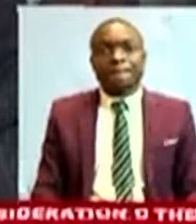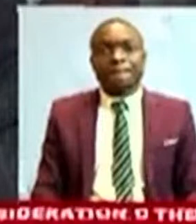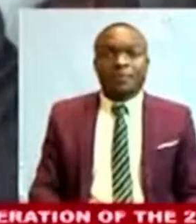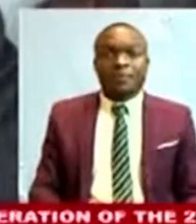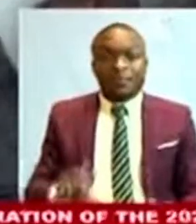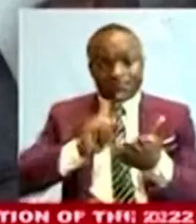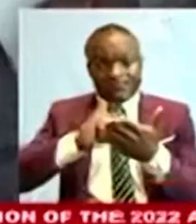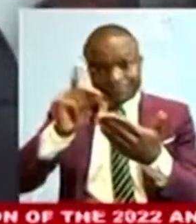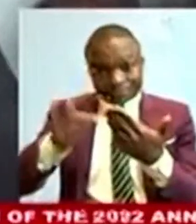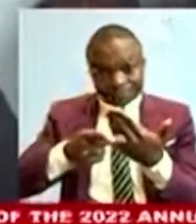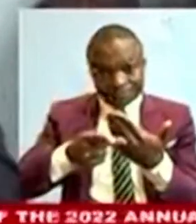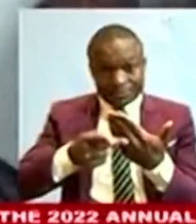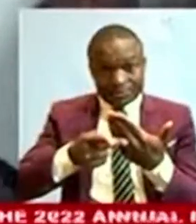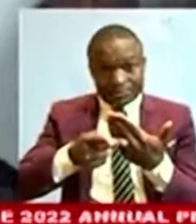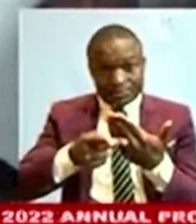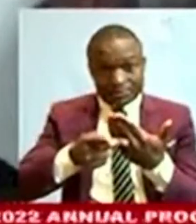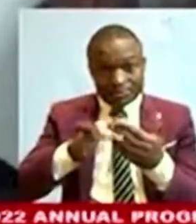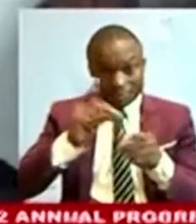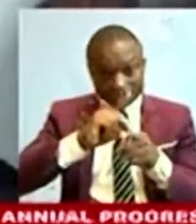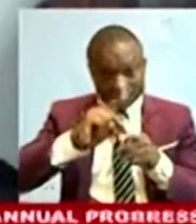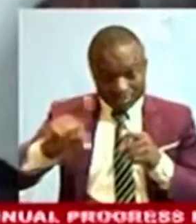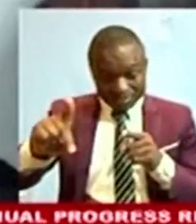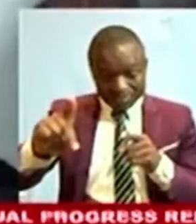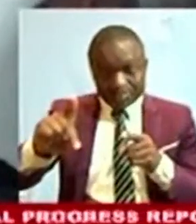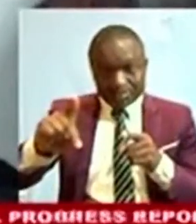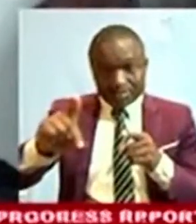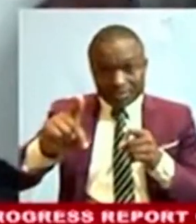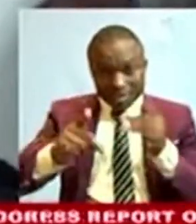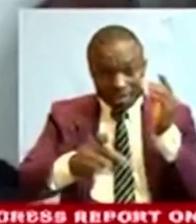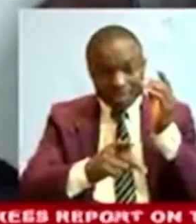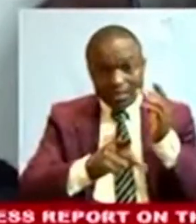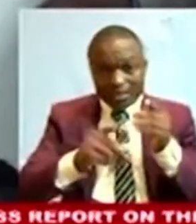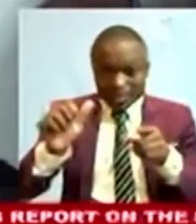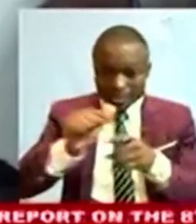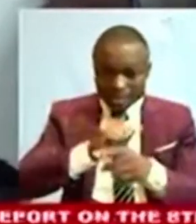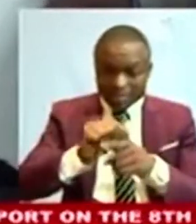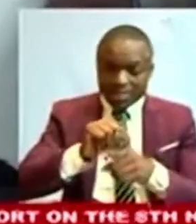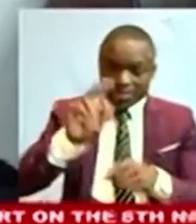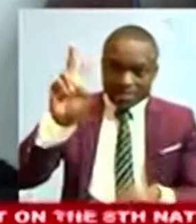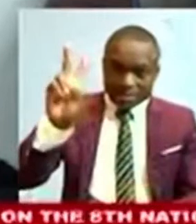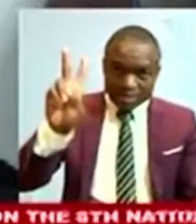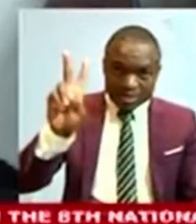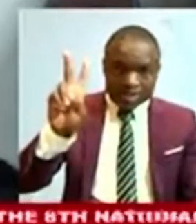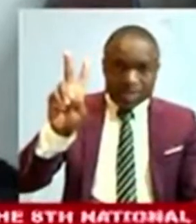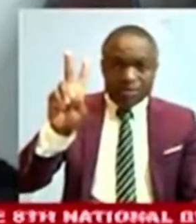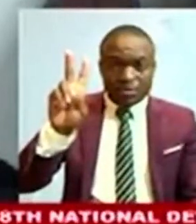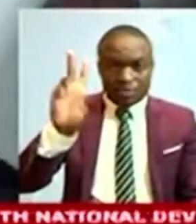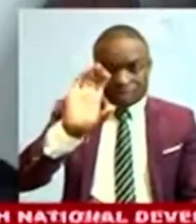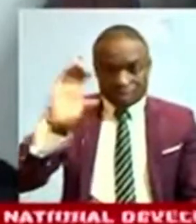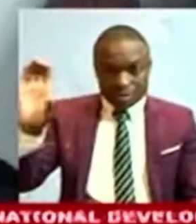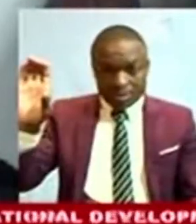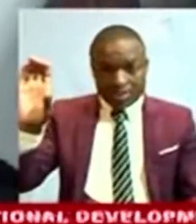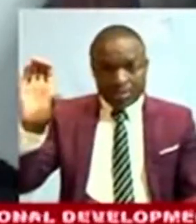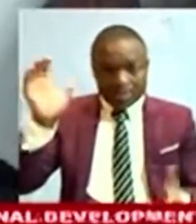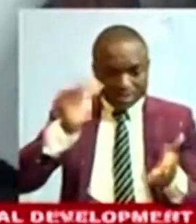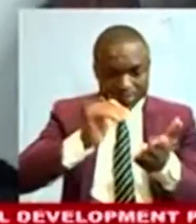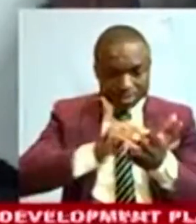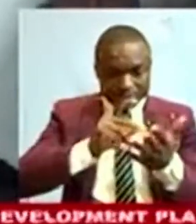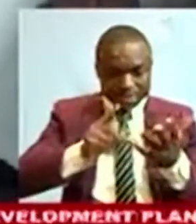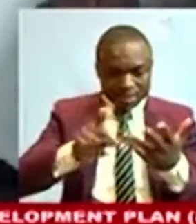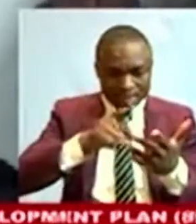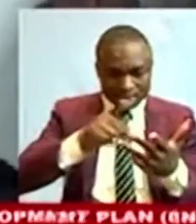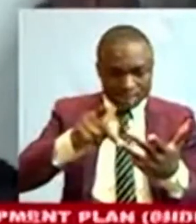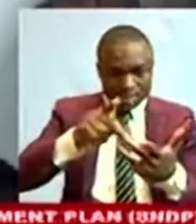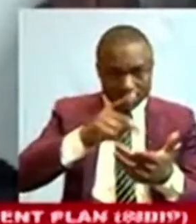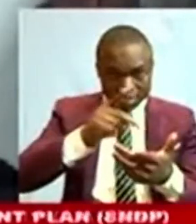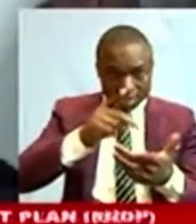programs, field epidemiology training programs per 200,000 population. This particular